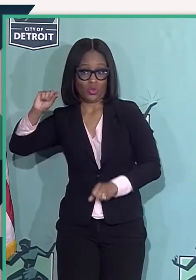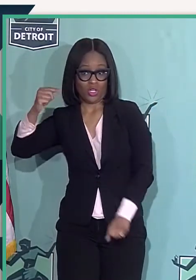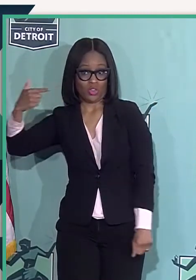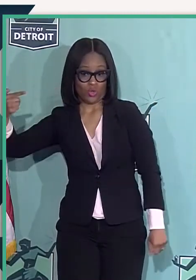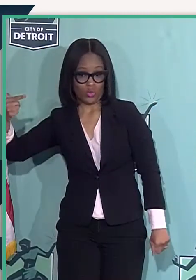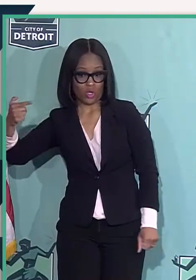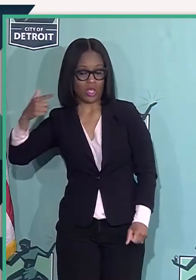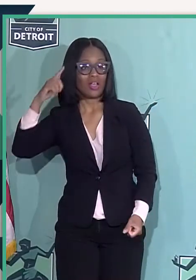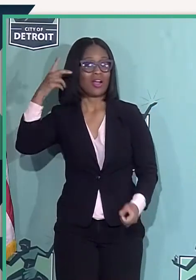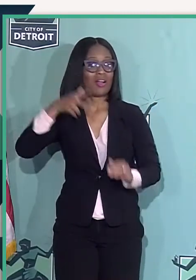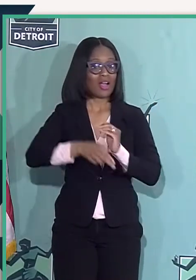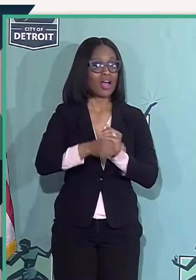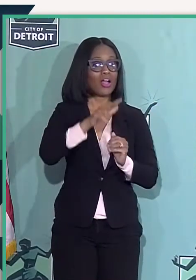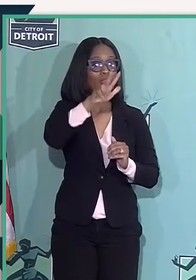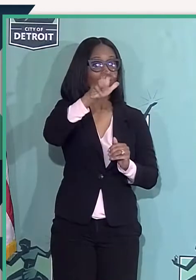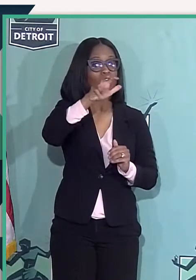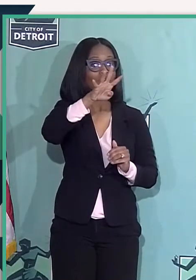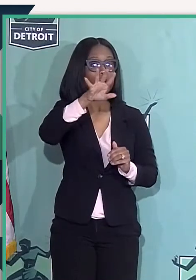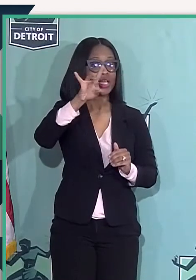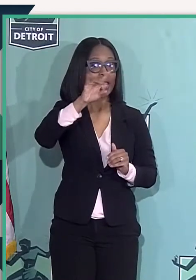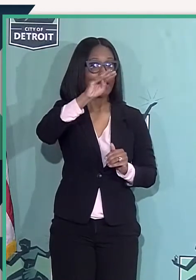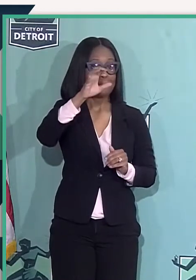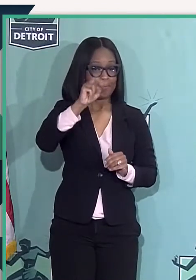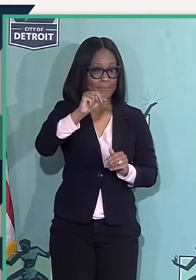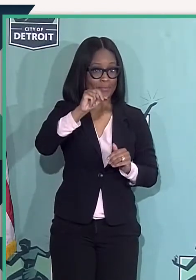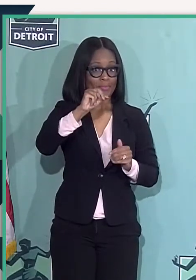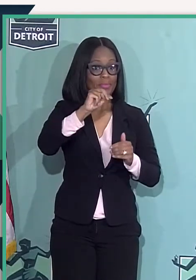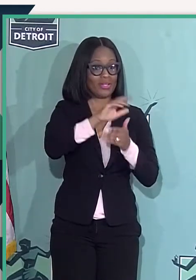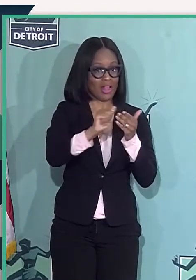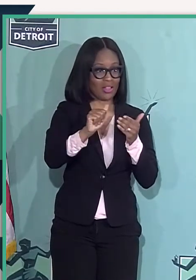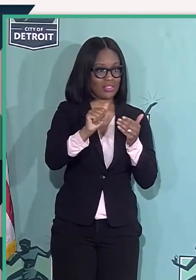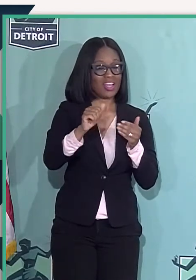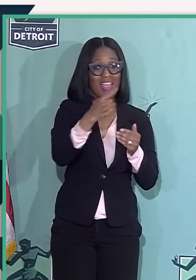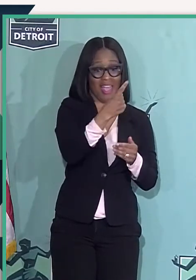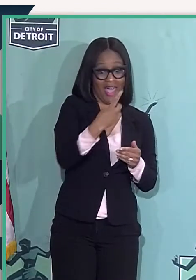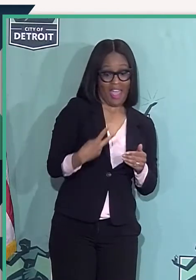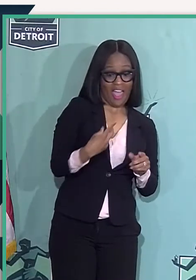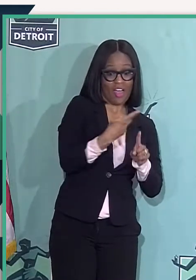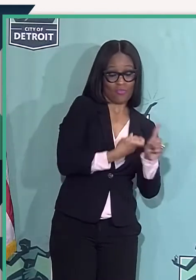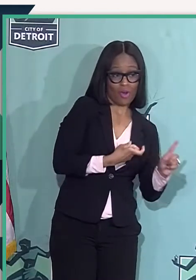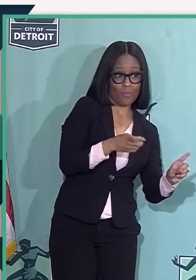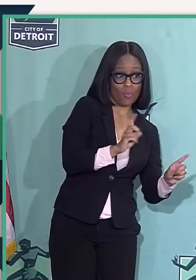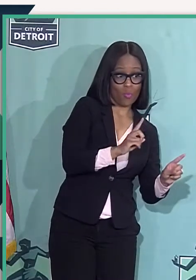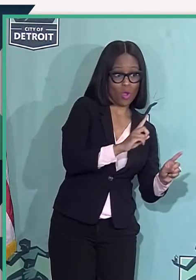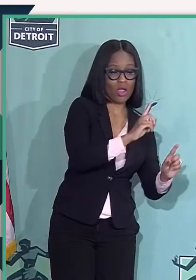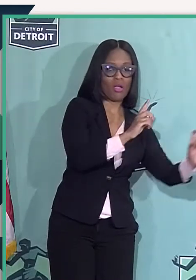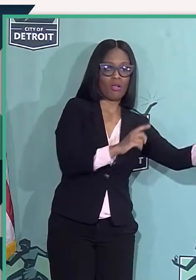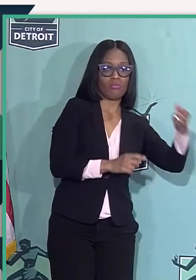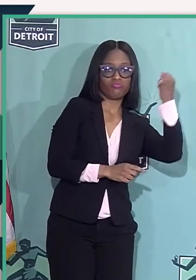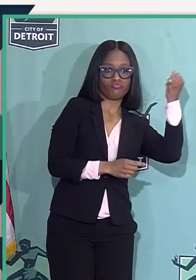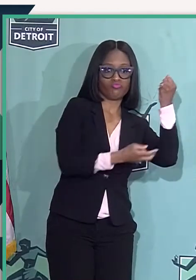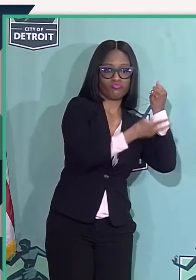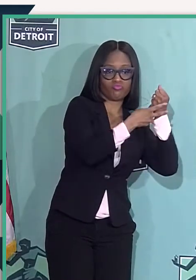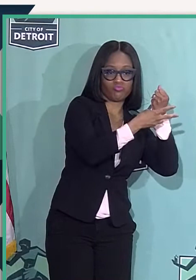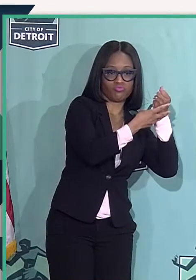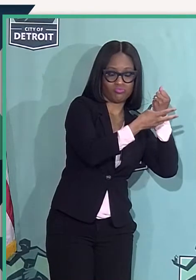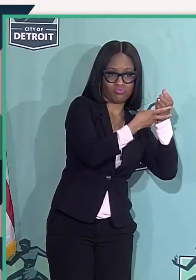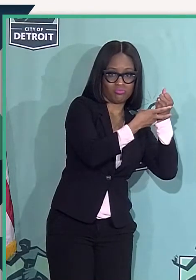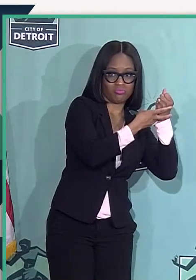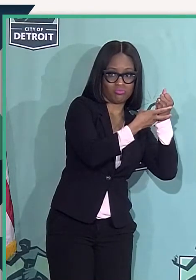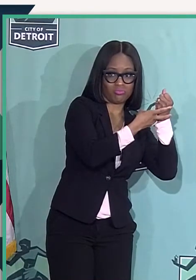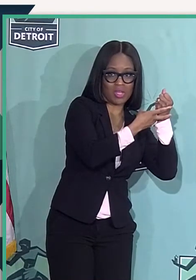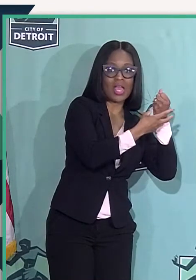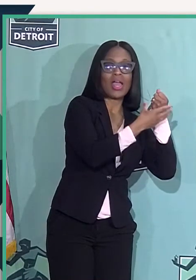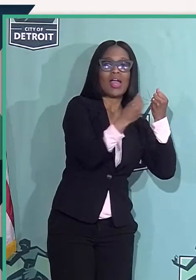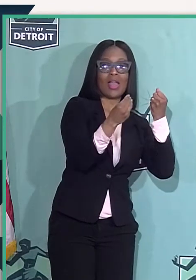is $348 million. About half of that came from reserves that we'd had.